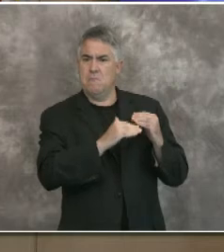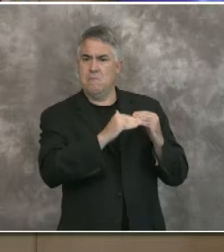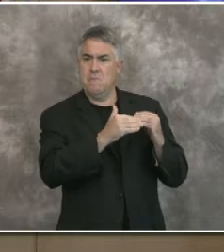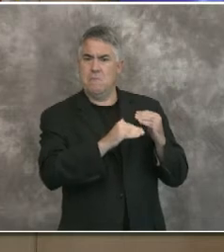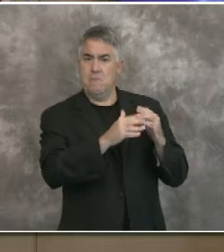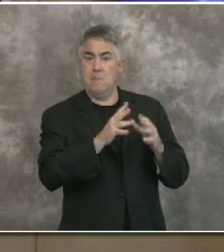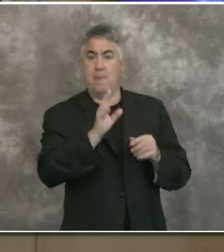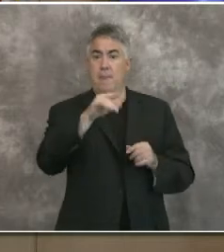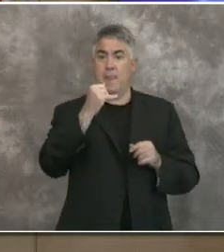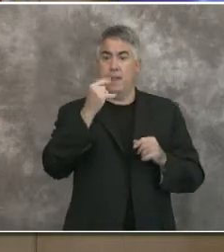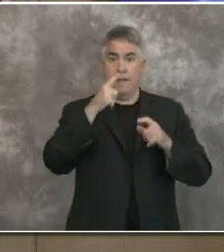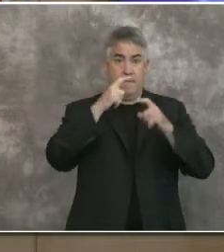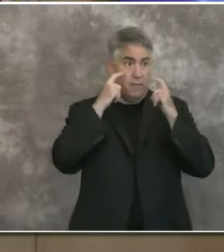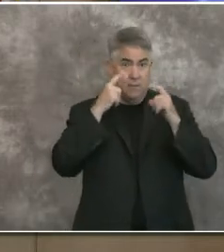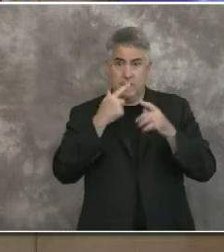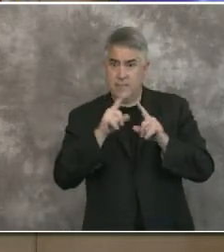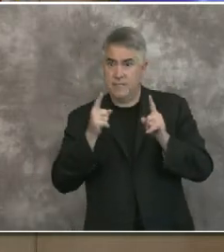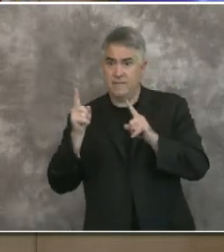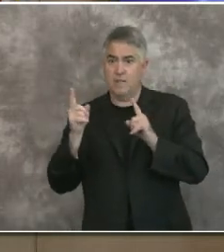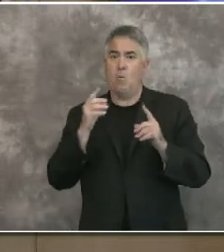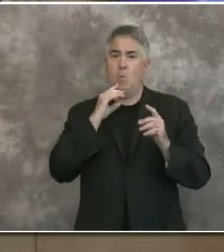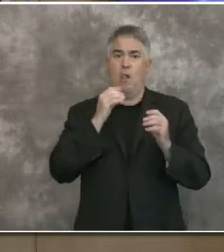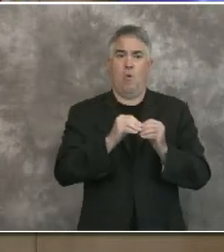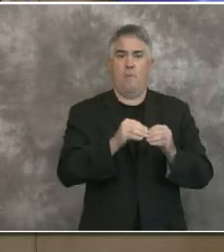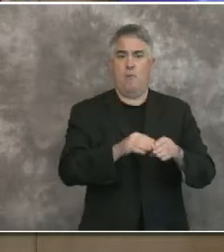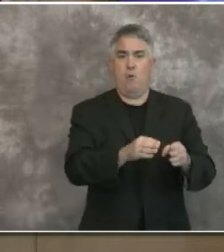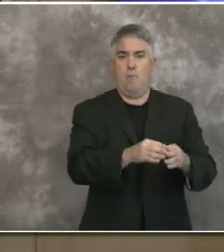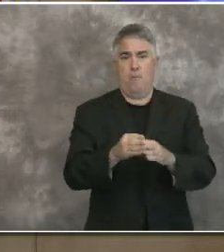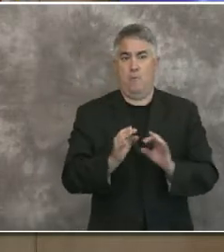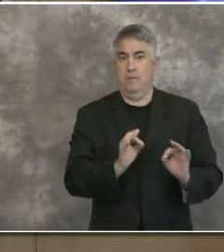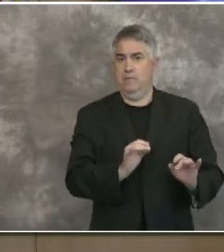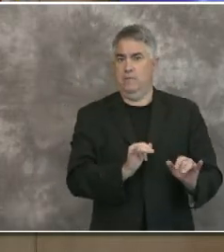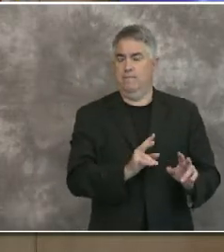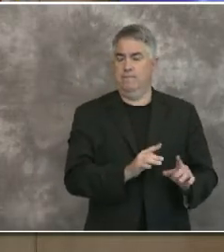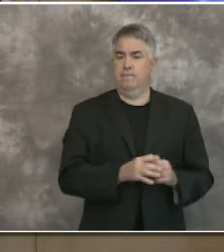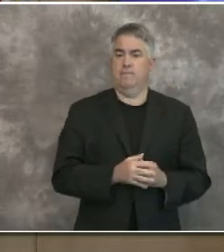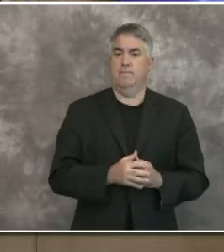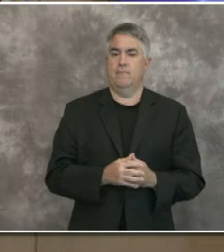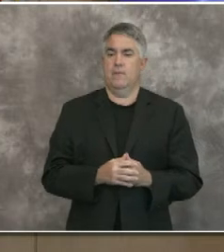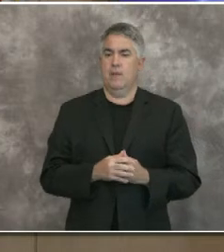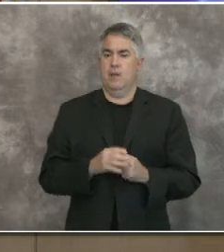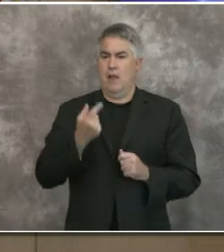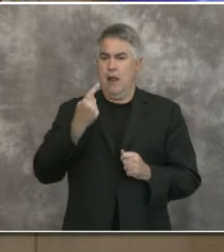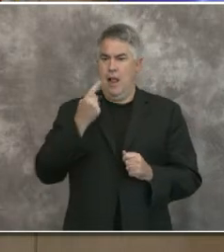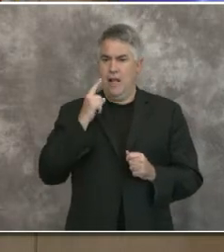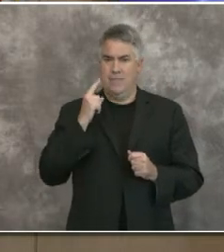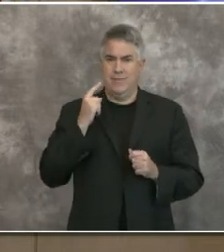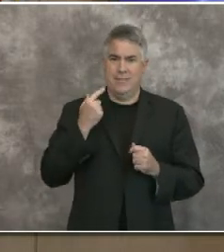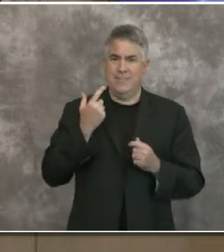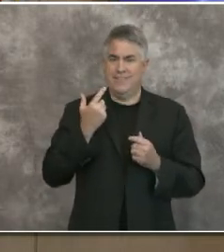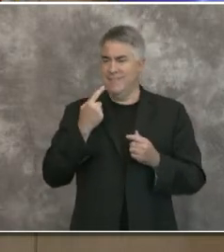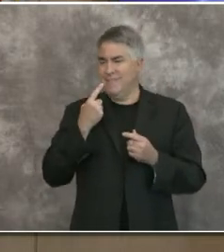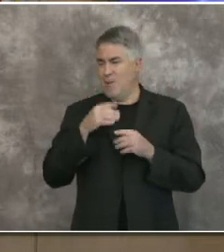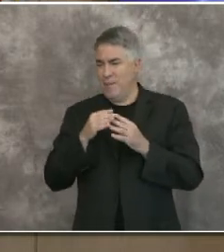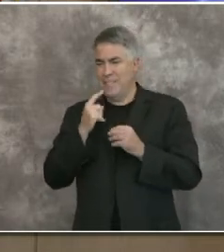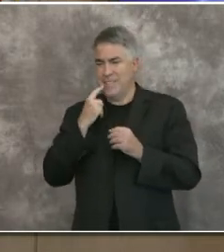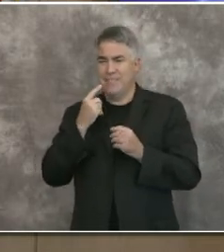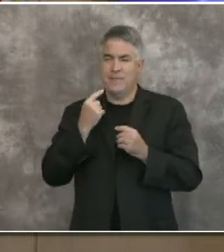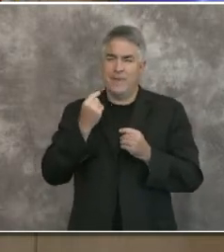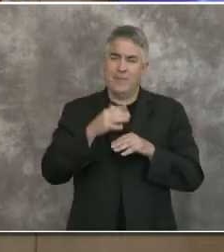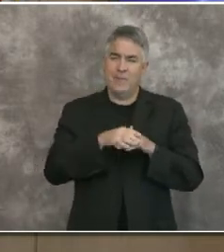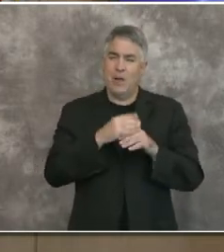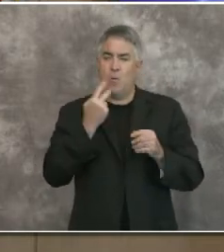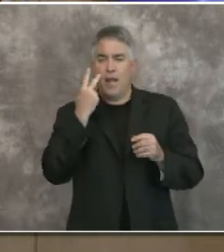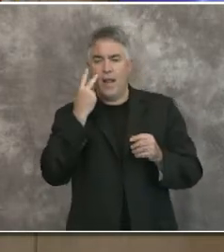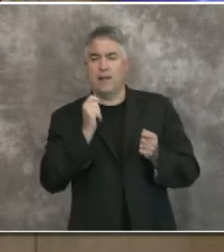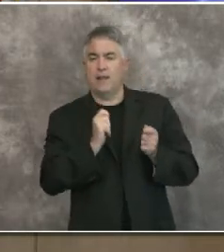success, then we'll be in a position to take an additional step. It was just a week ago, this past Tuesday, that we amended the public health order to